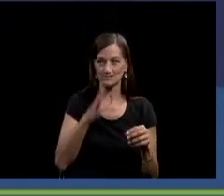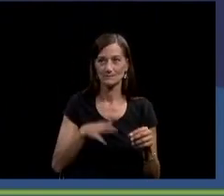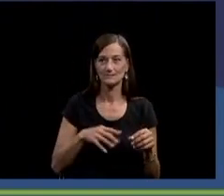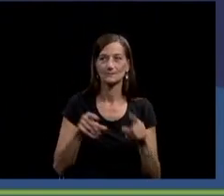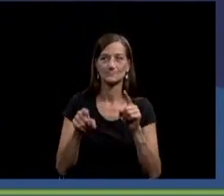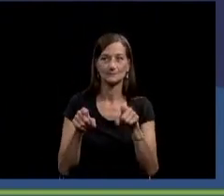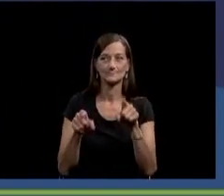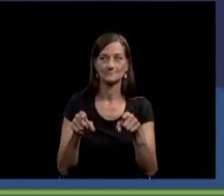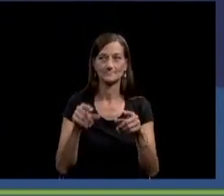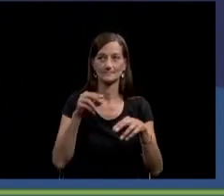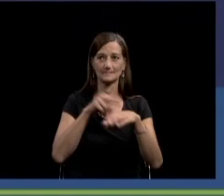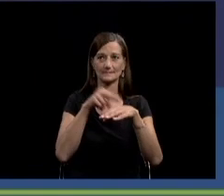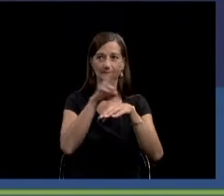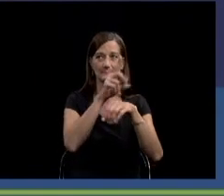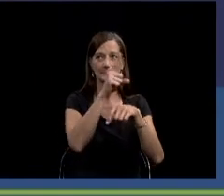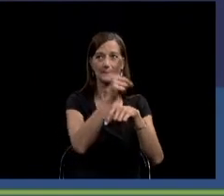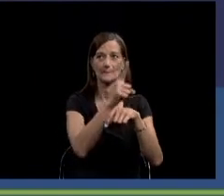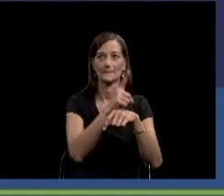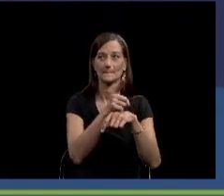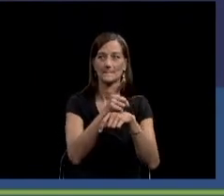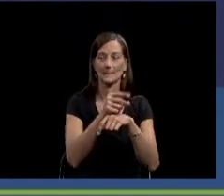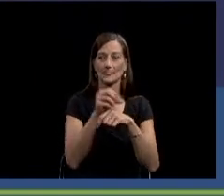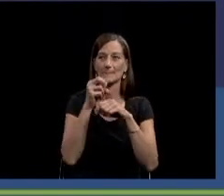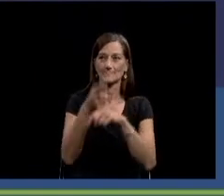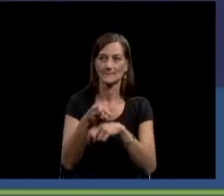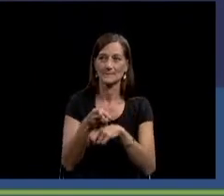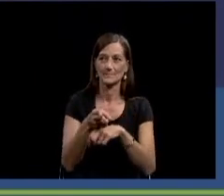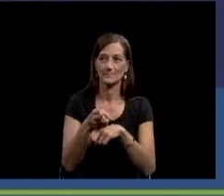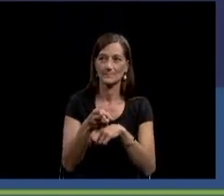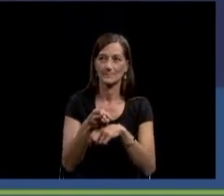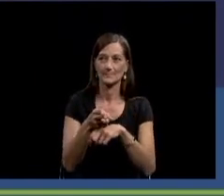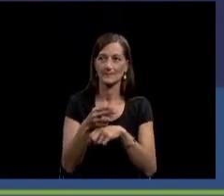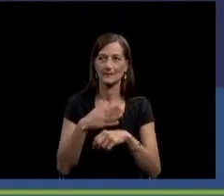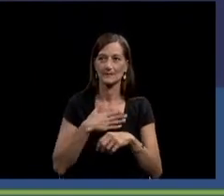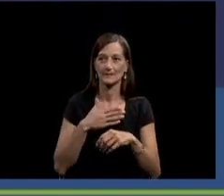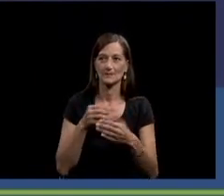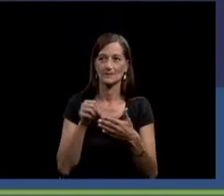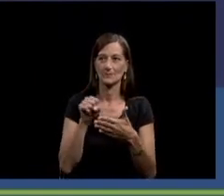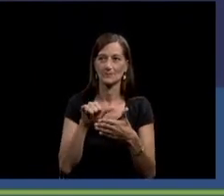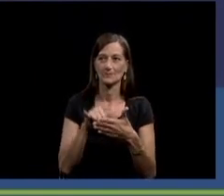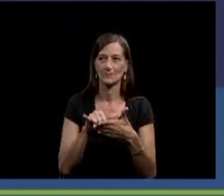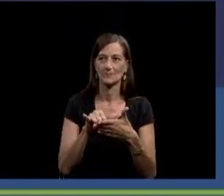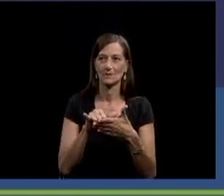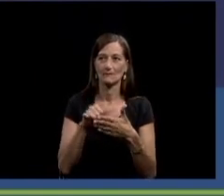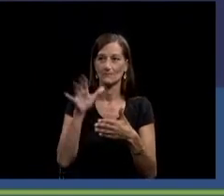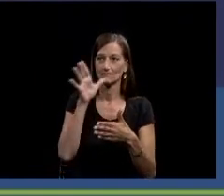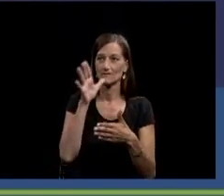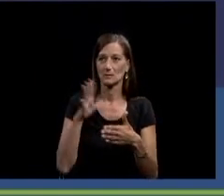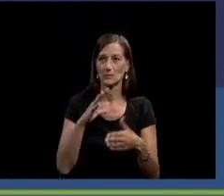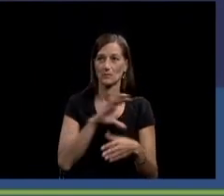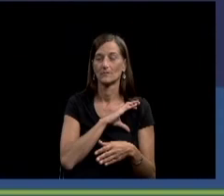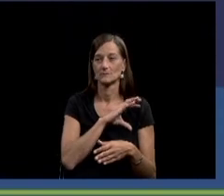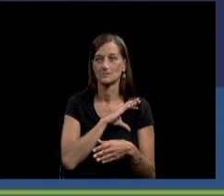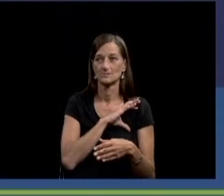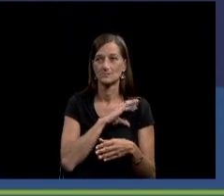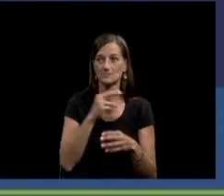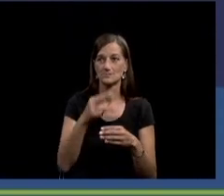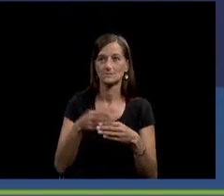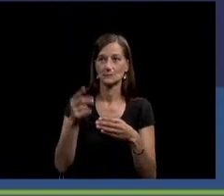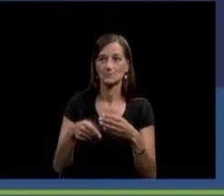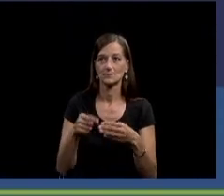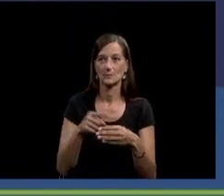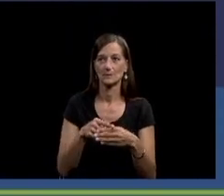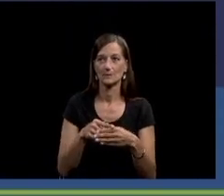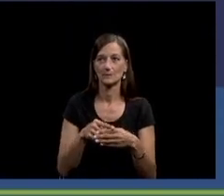the outcomes for female officers in the department, and have been pleased with the outcomes that this has manifested within the